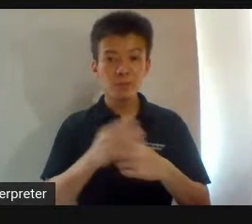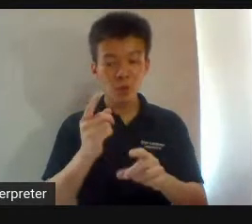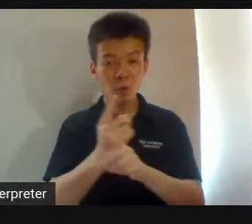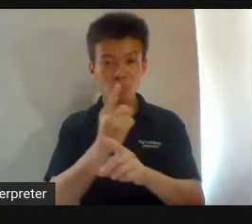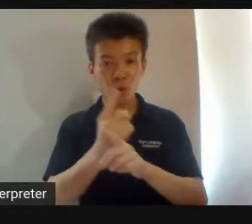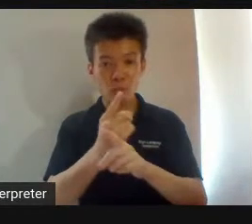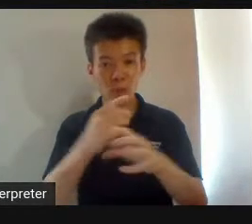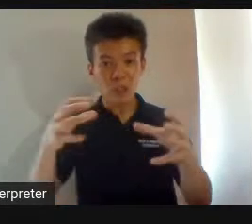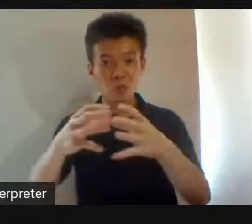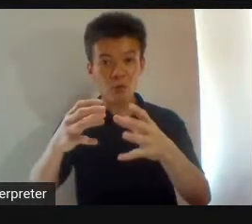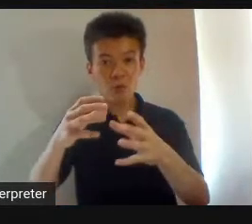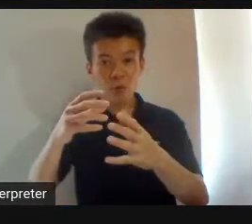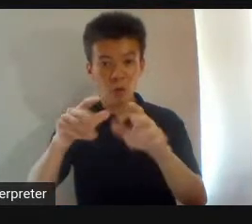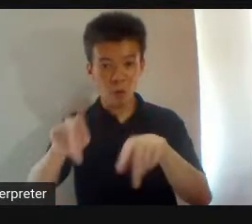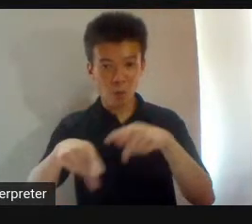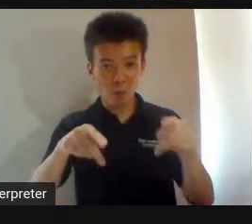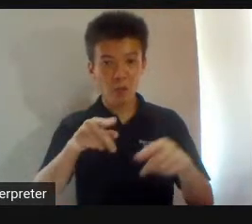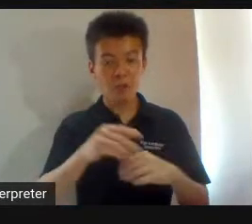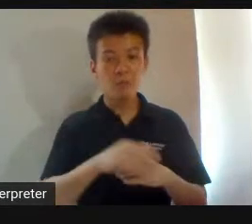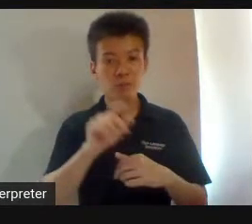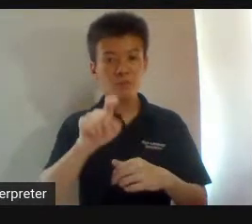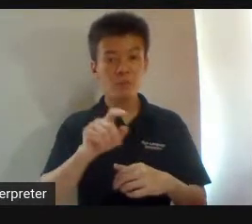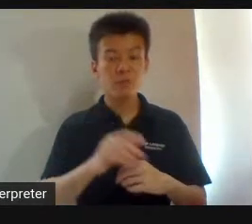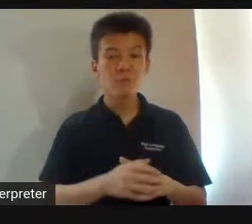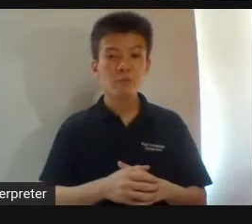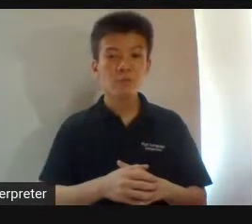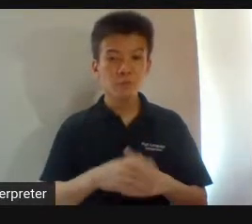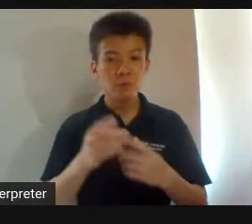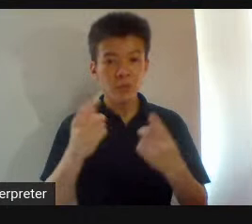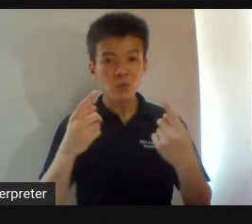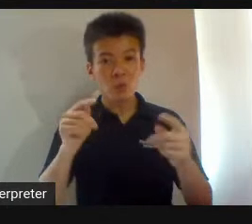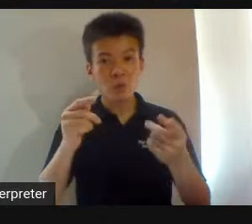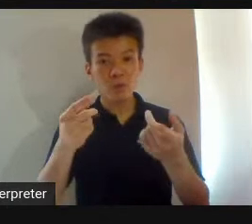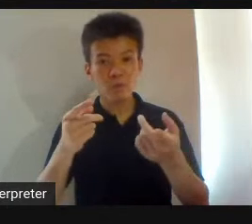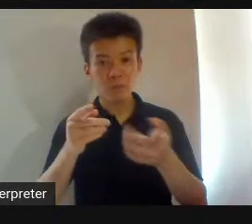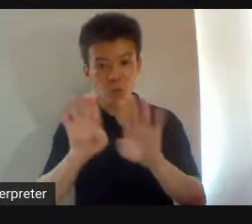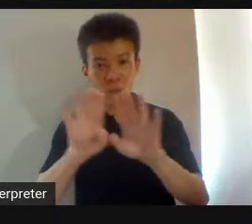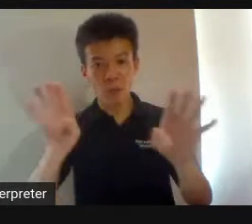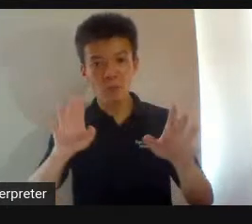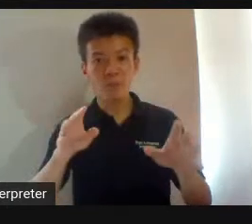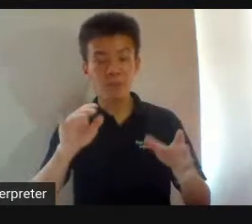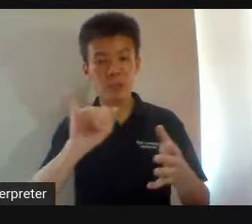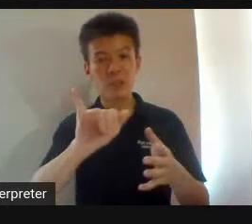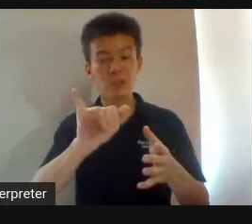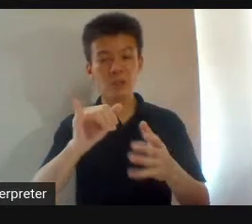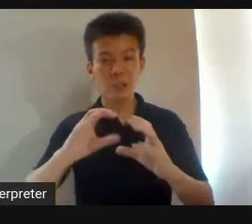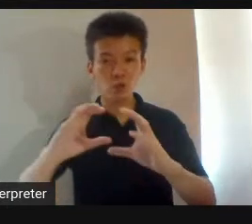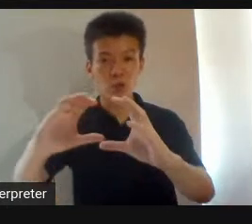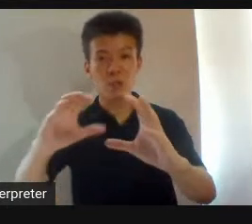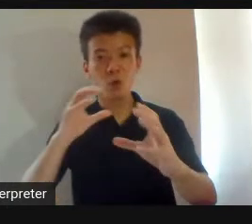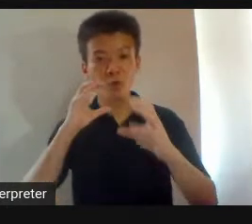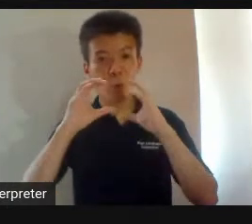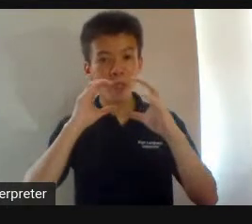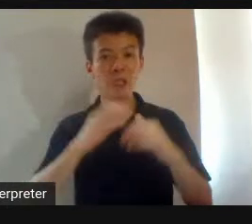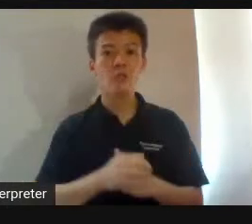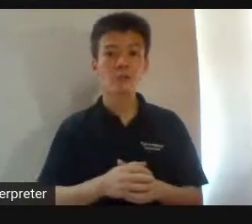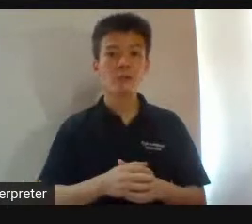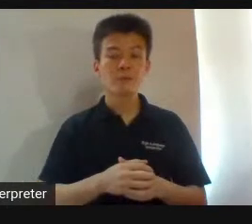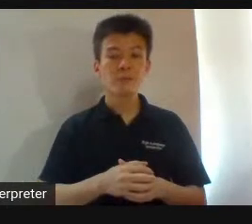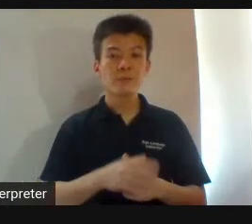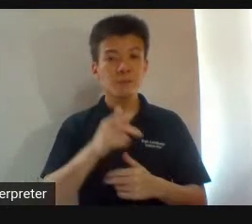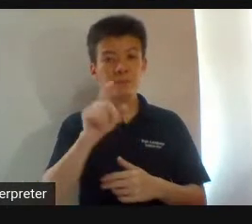group of people, you need to really try to open up those channels of communication so that you